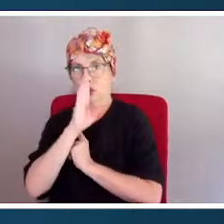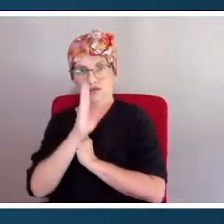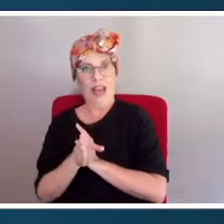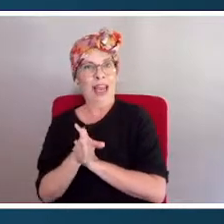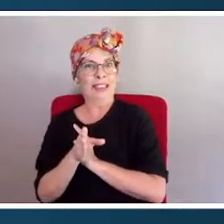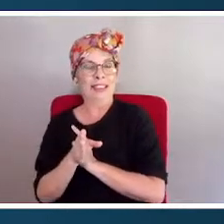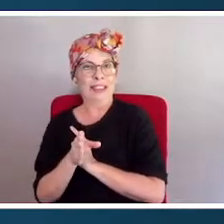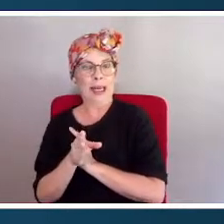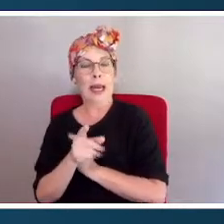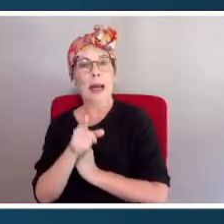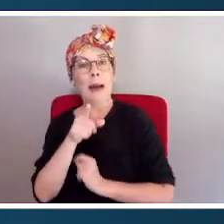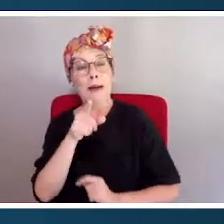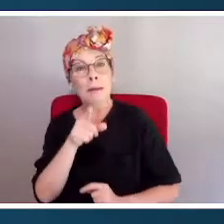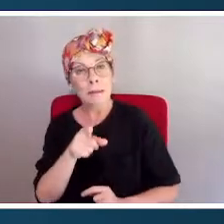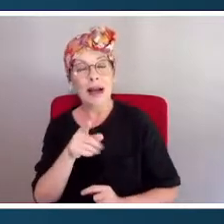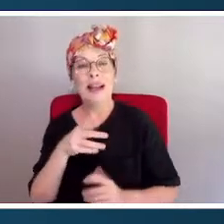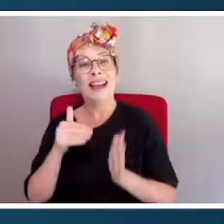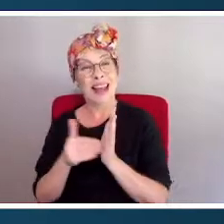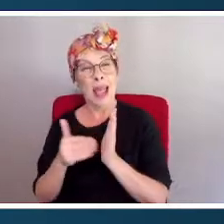development partnerships now.